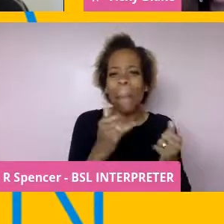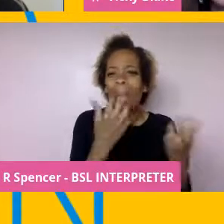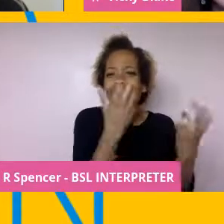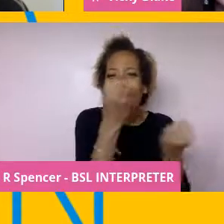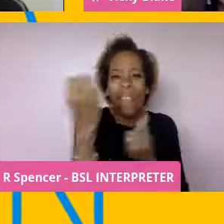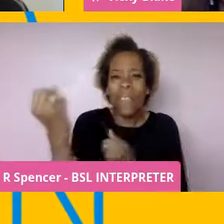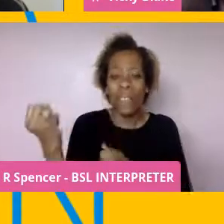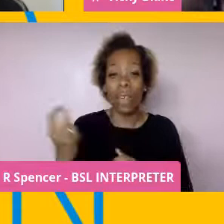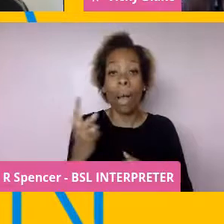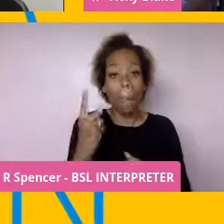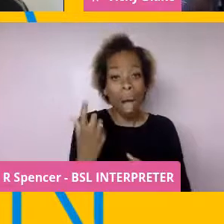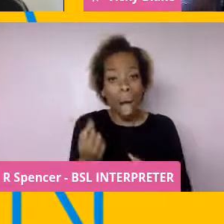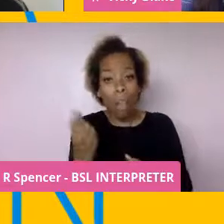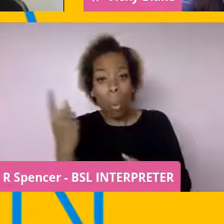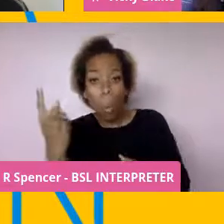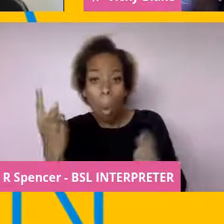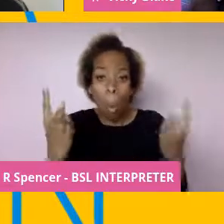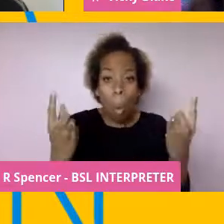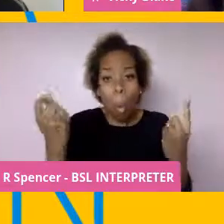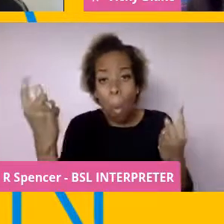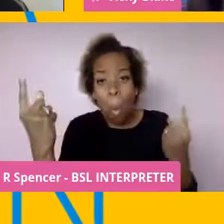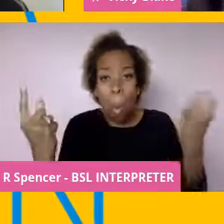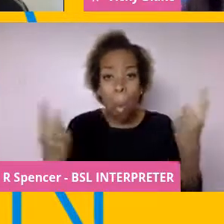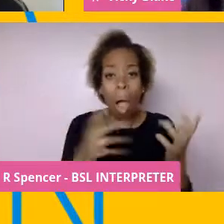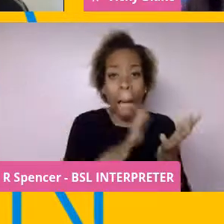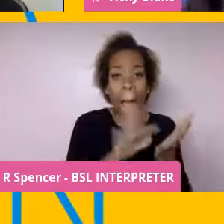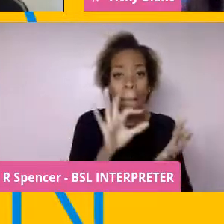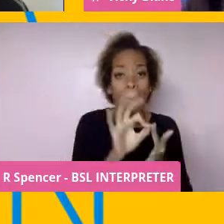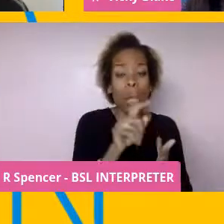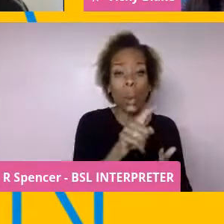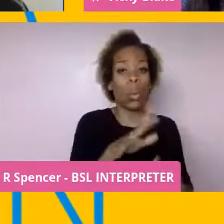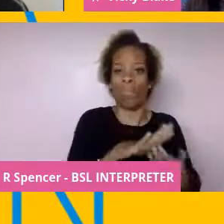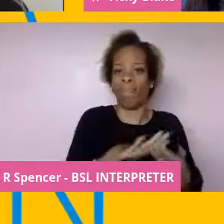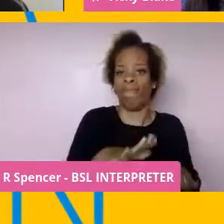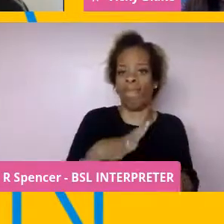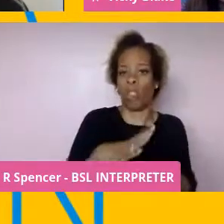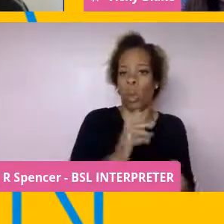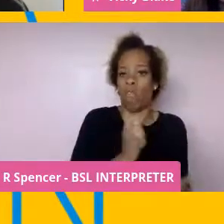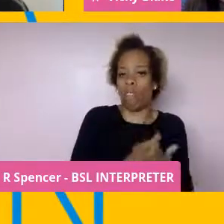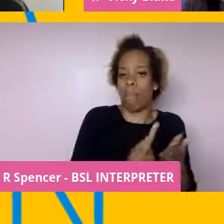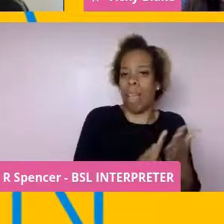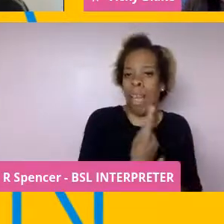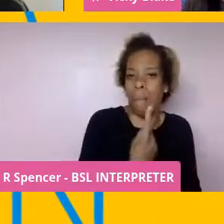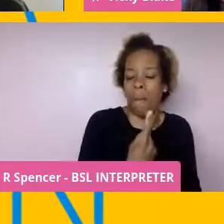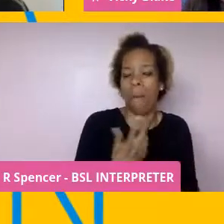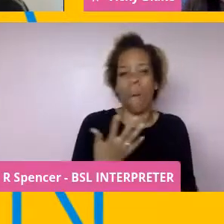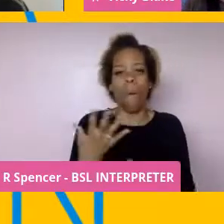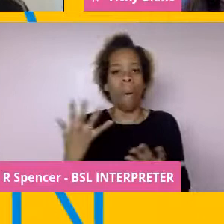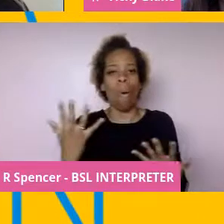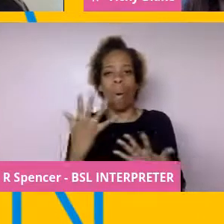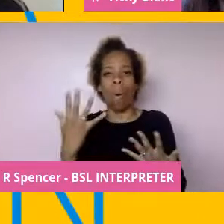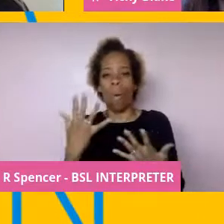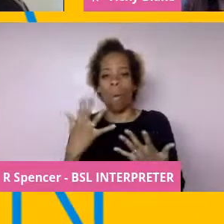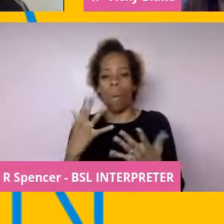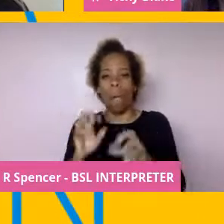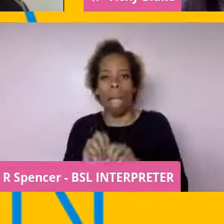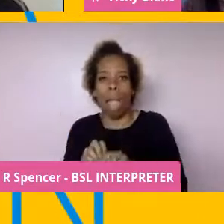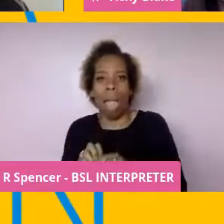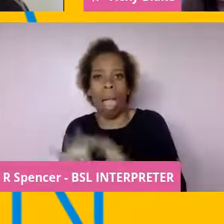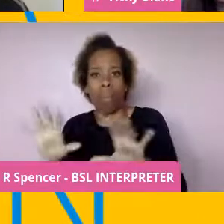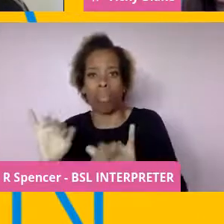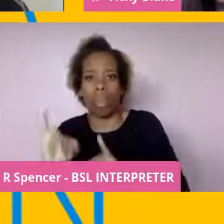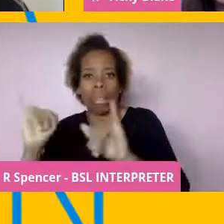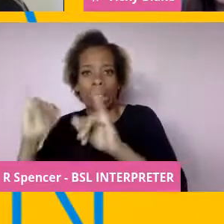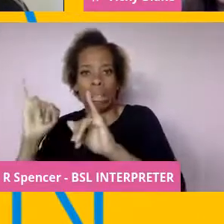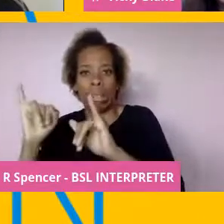who doesn't want redundancies. Everyone will have an MP that doesn't want an outbreak of a deadly disease in their constituency because